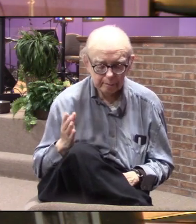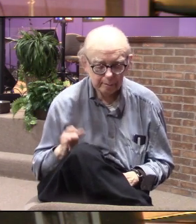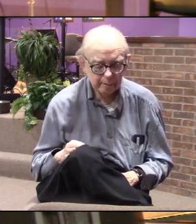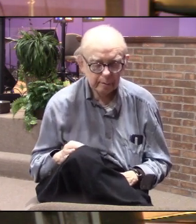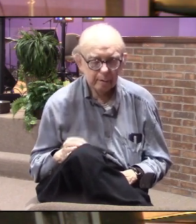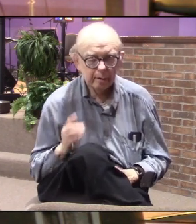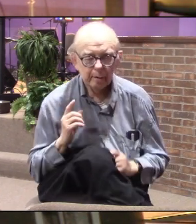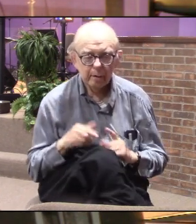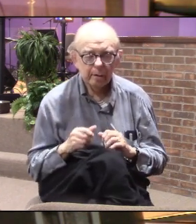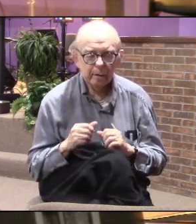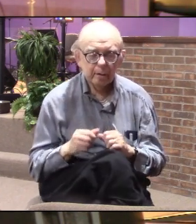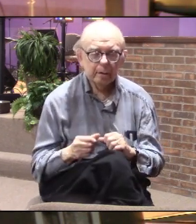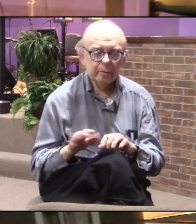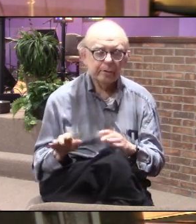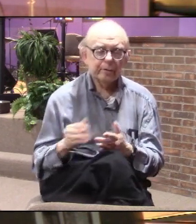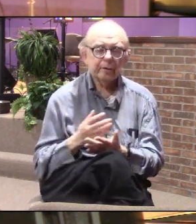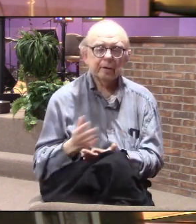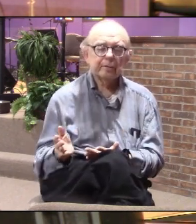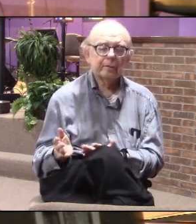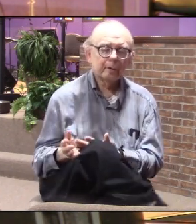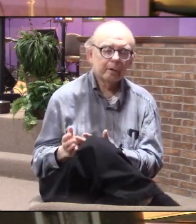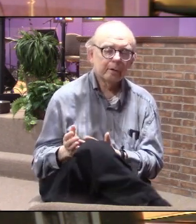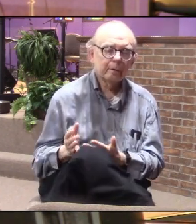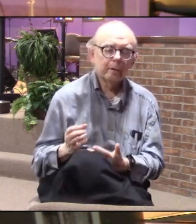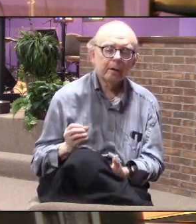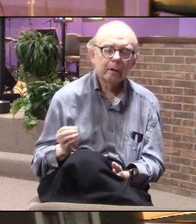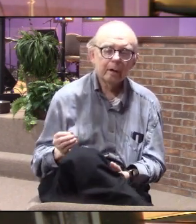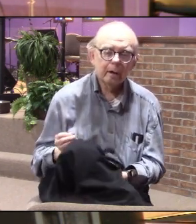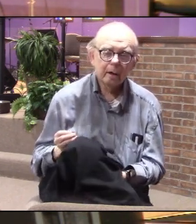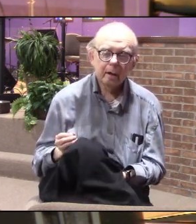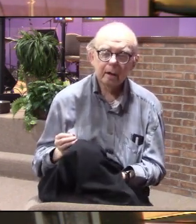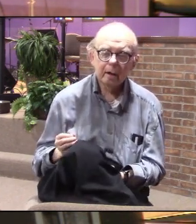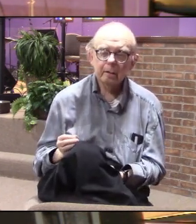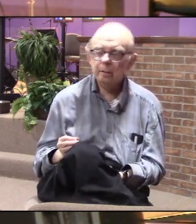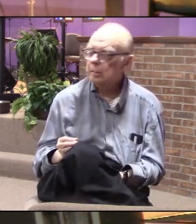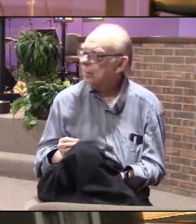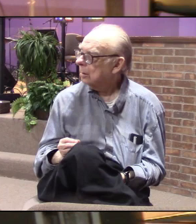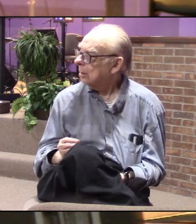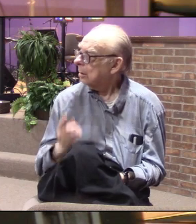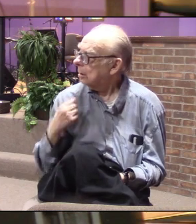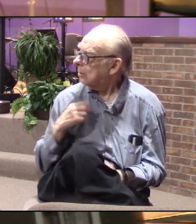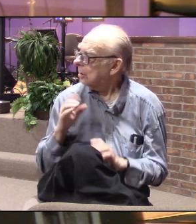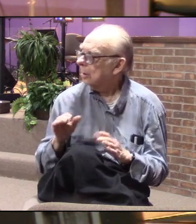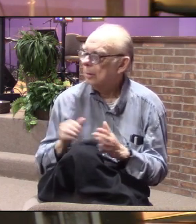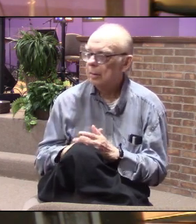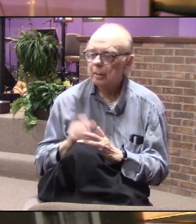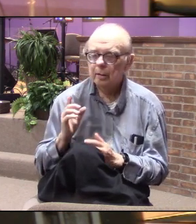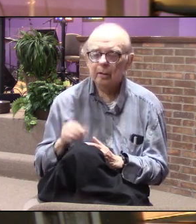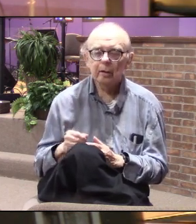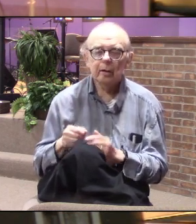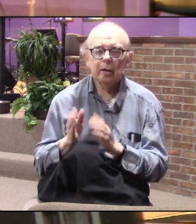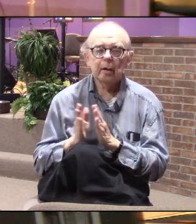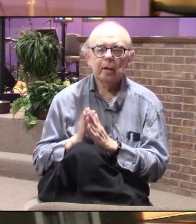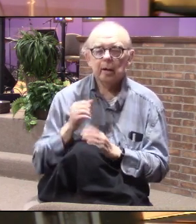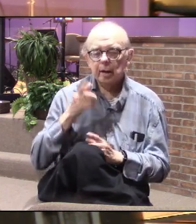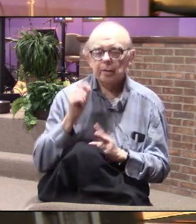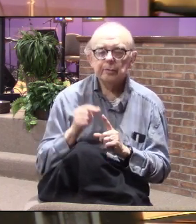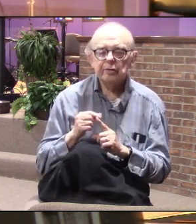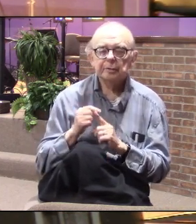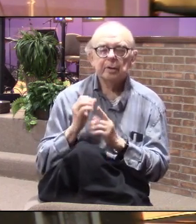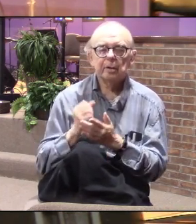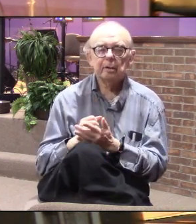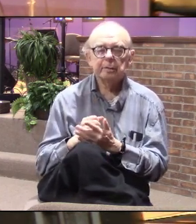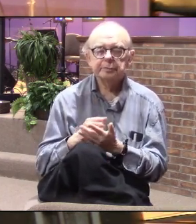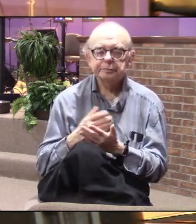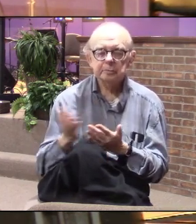You can't continue to do these things. So, what do I need to do? I need to ask God for specific help.